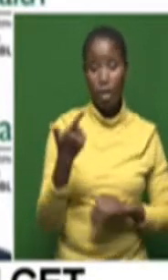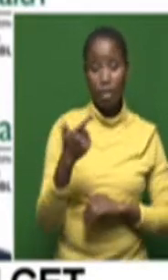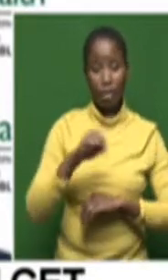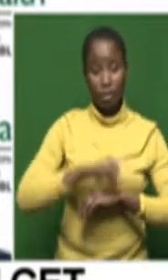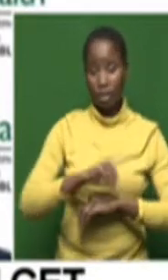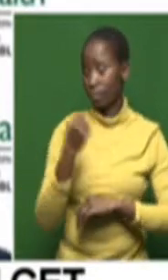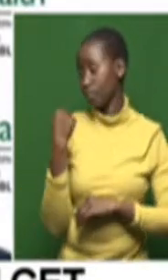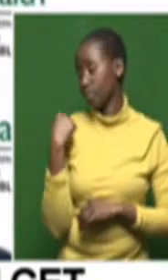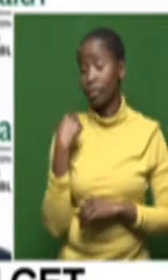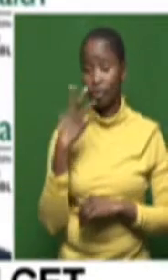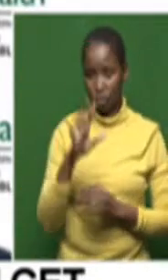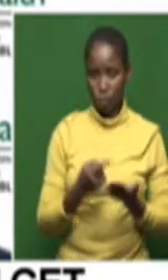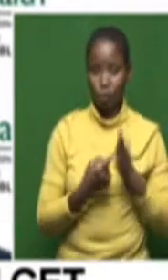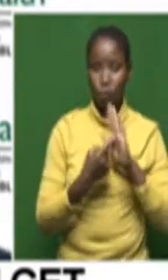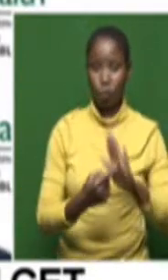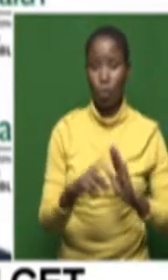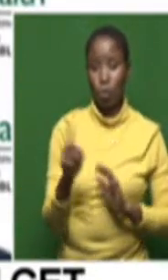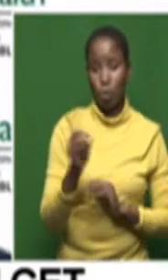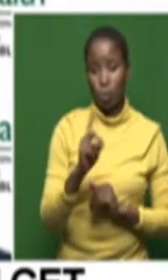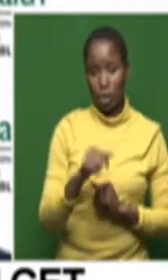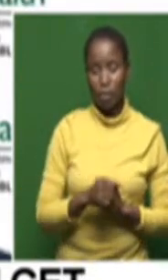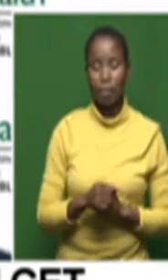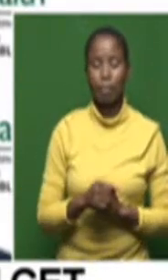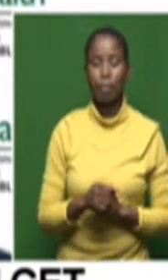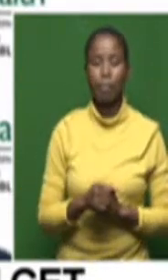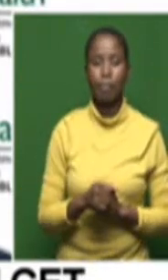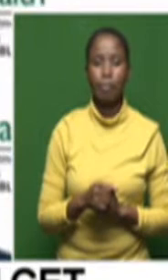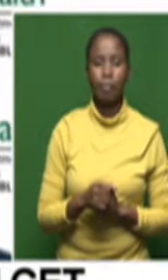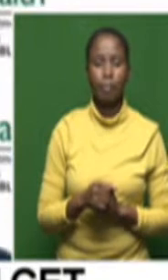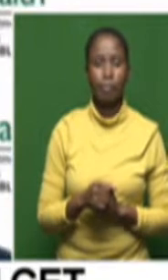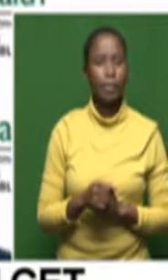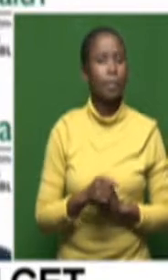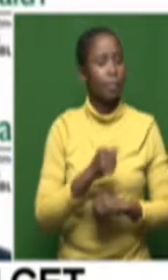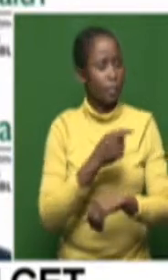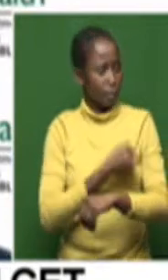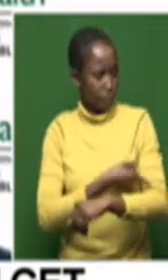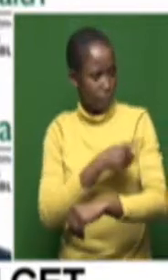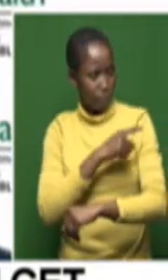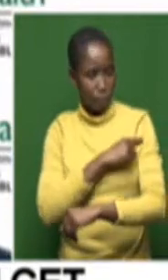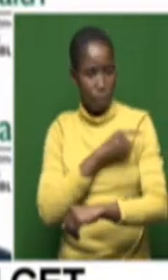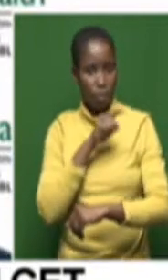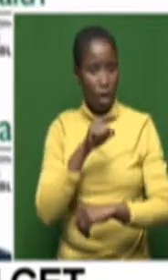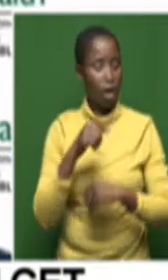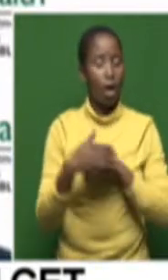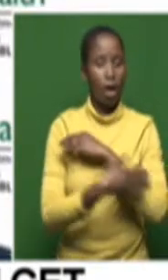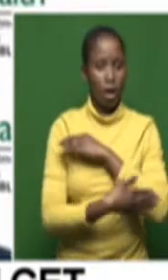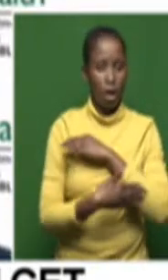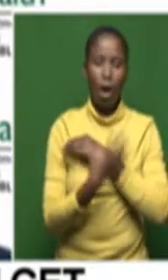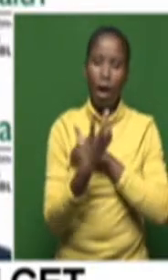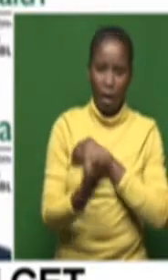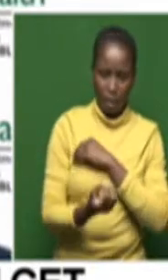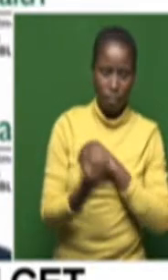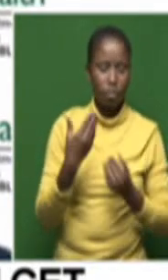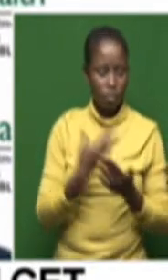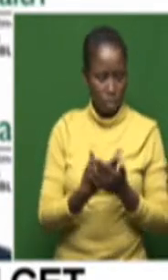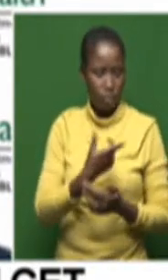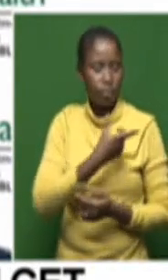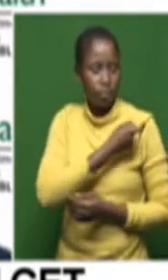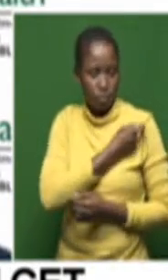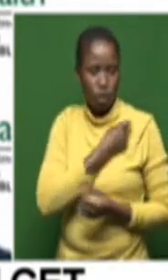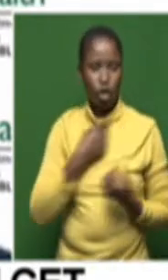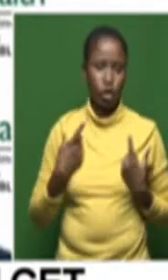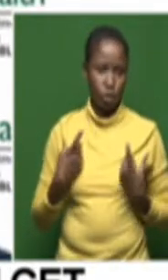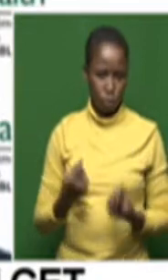shown that indeed, as a country, we do have the capacity to administer the vaccines, and we do have the